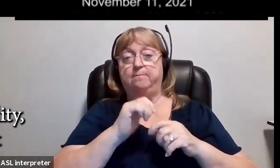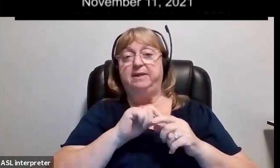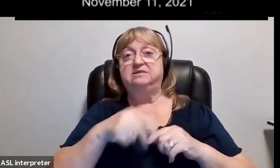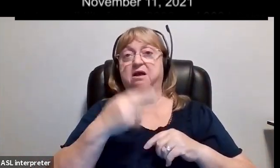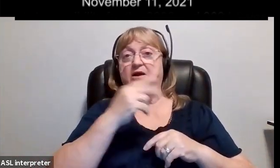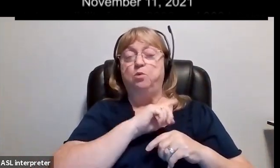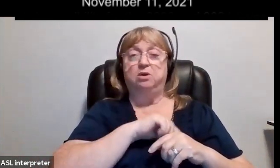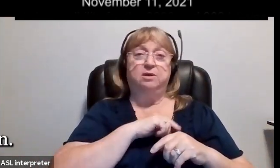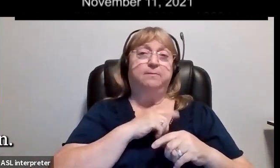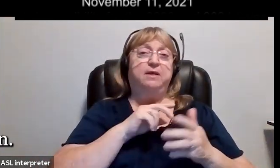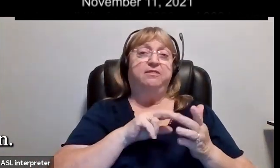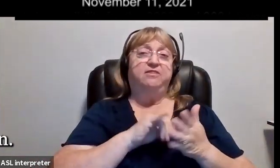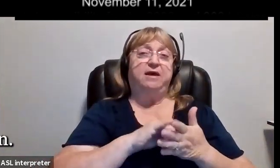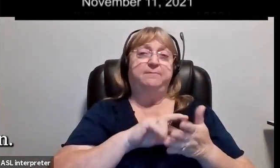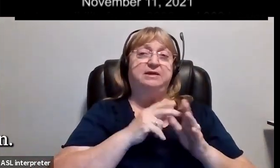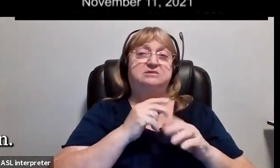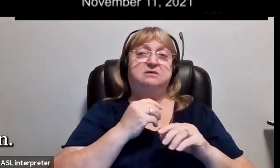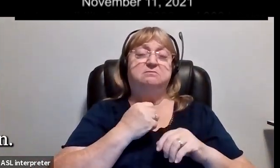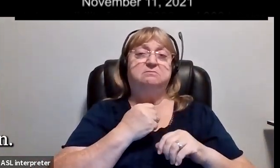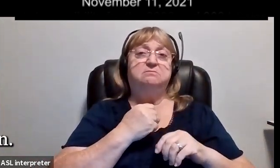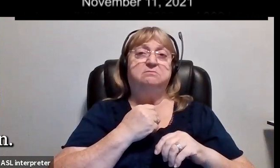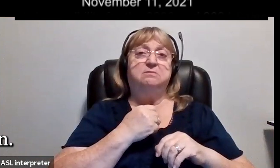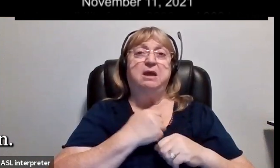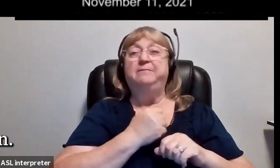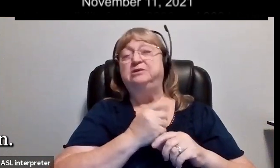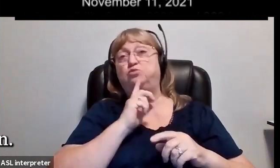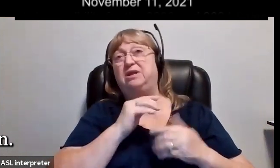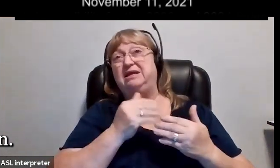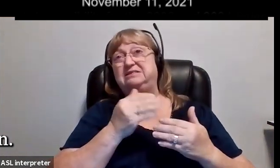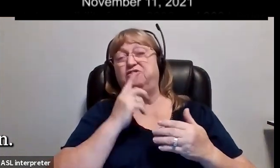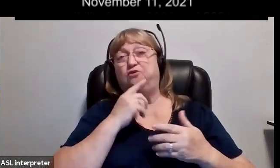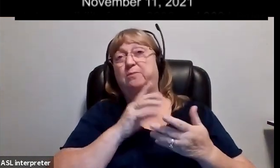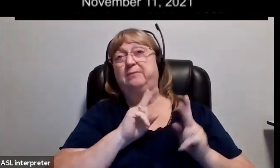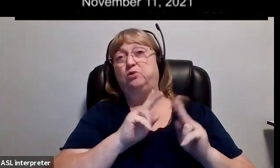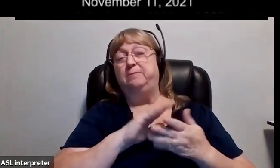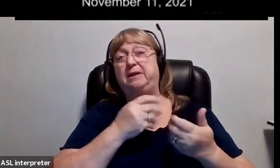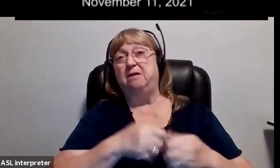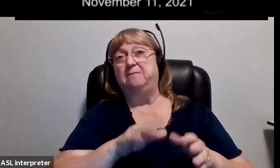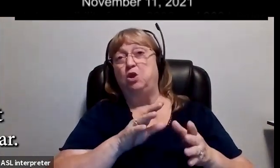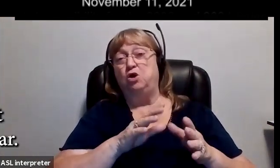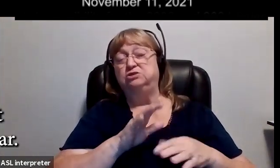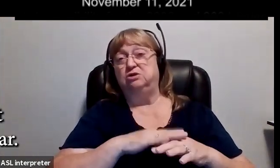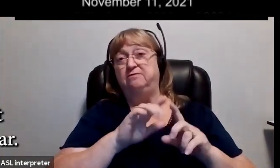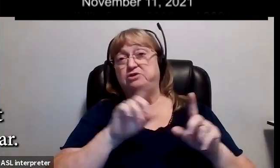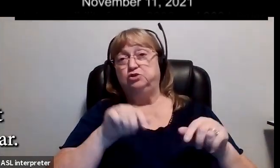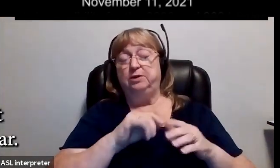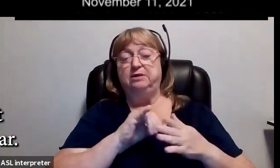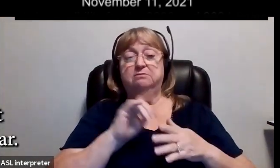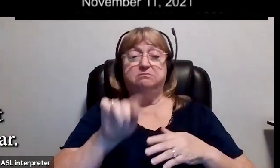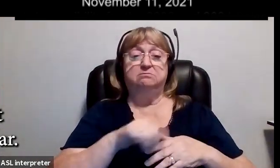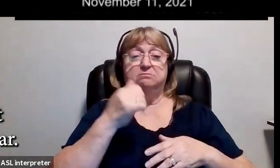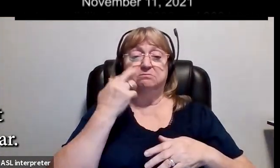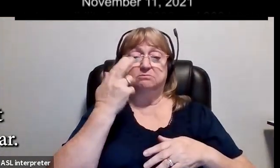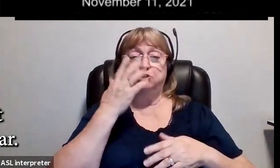little bit more difficult for people to, or easier actually, for people to get lost on the screen. So that's another reason why we want to keep the amount of